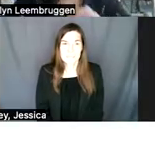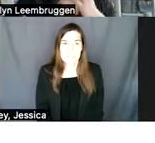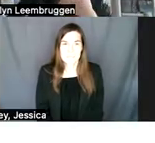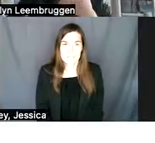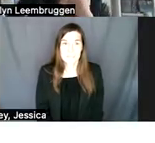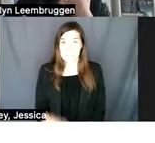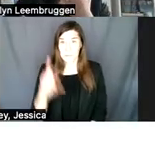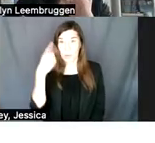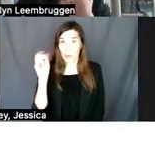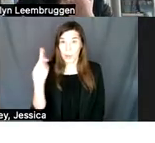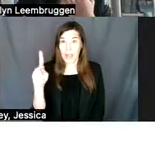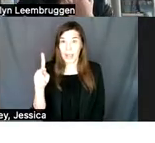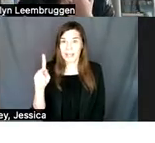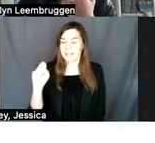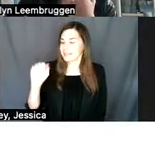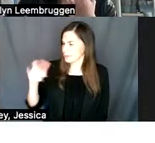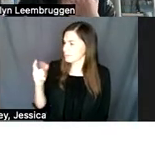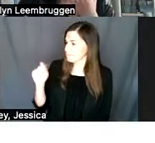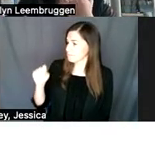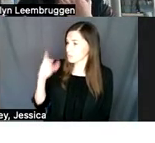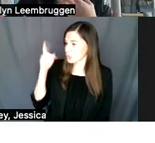does that look okay? Looks good. Okay.